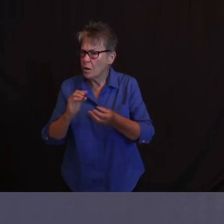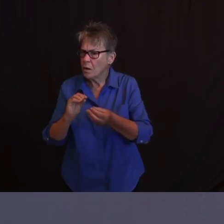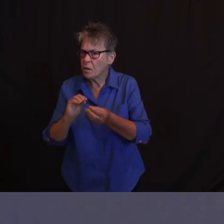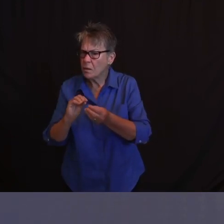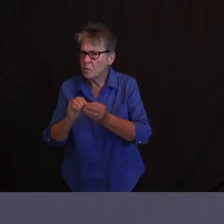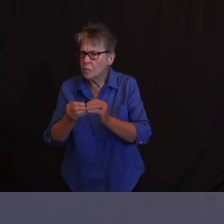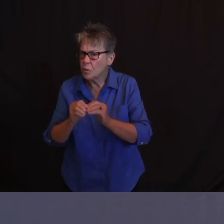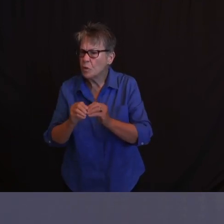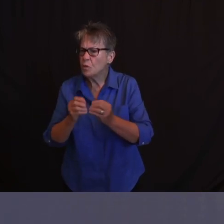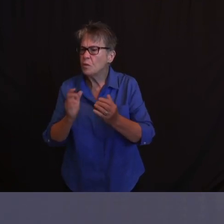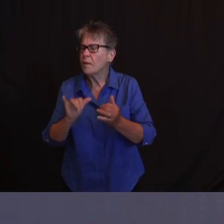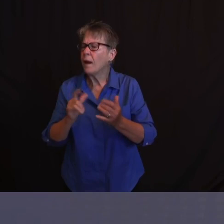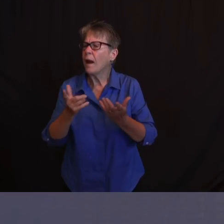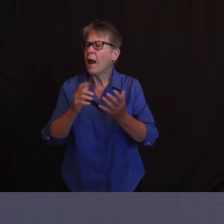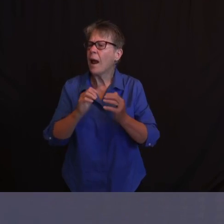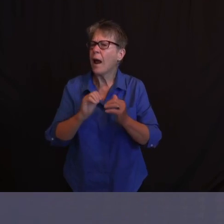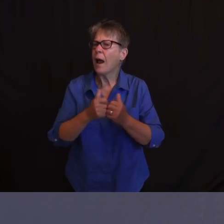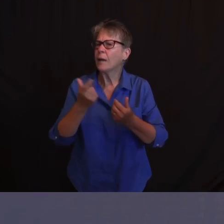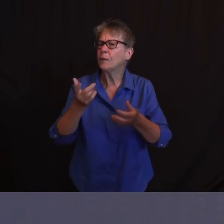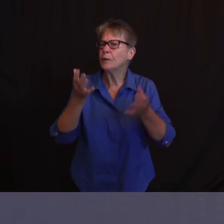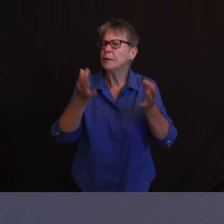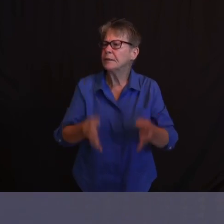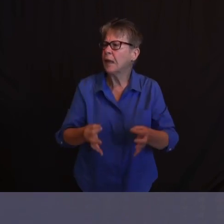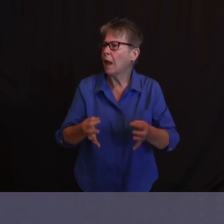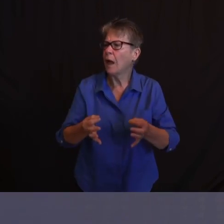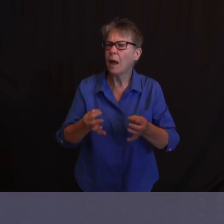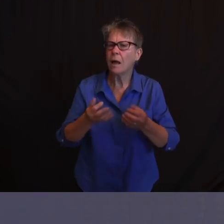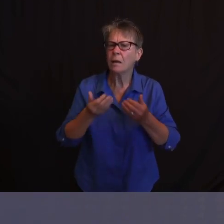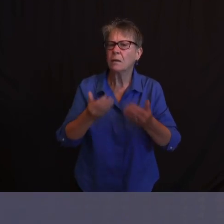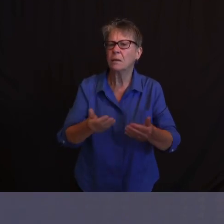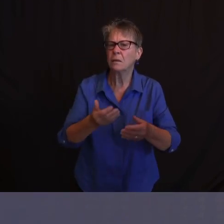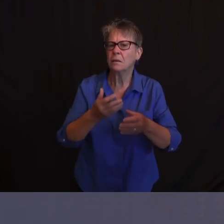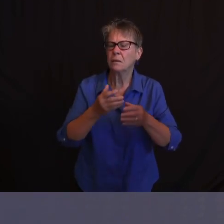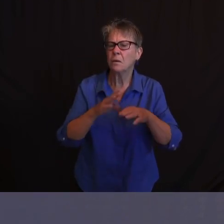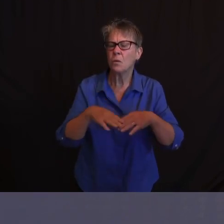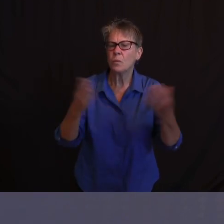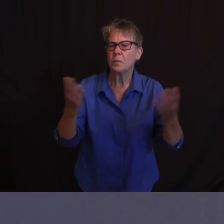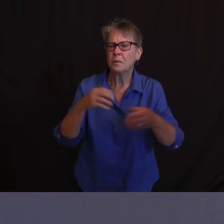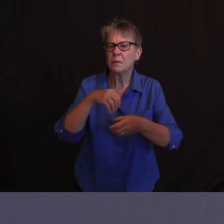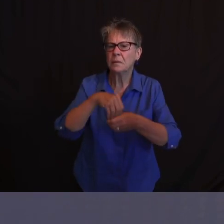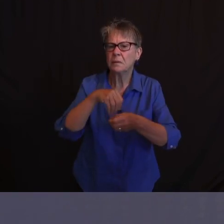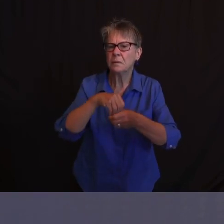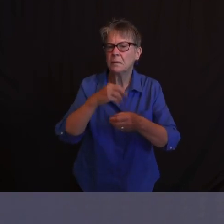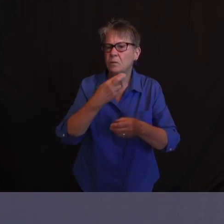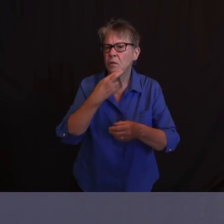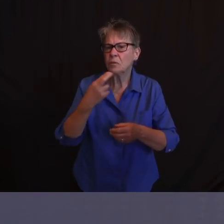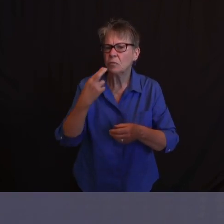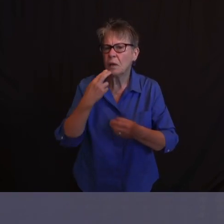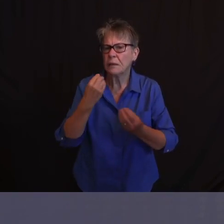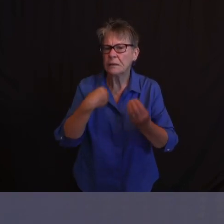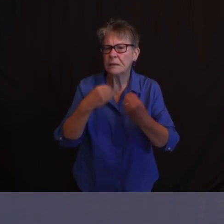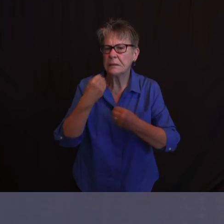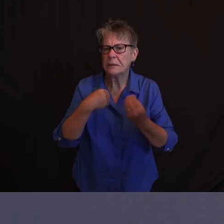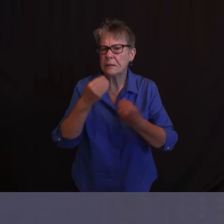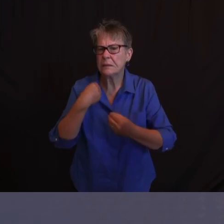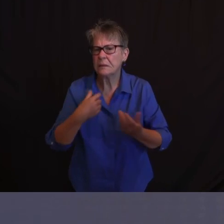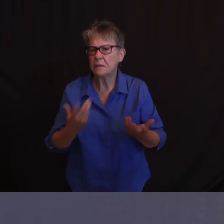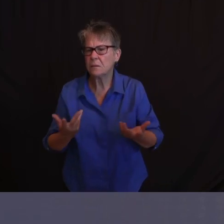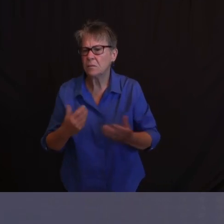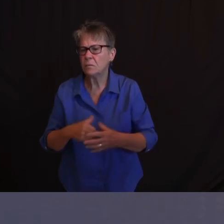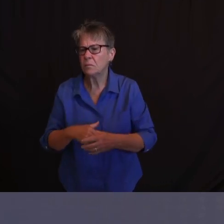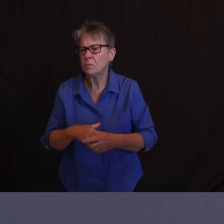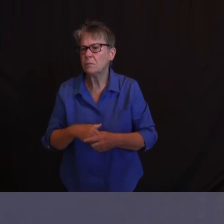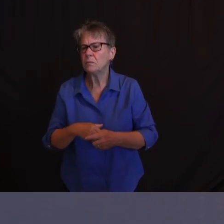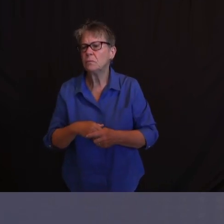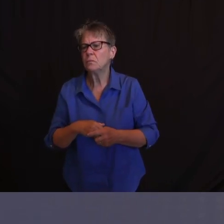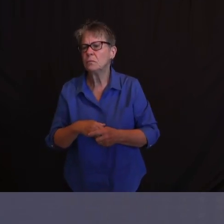Texas, California, Louisiana, where it's going crazy? Or is it just going to be us? How much of a concern about what's going on in other parts of the